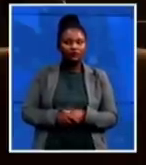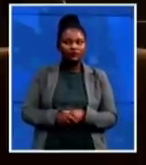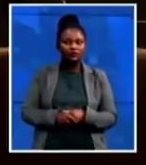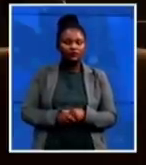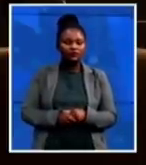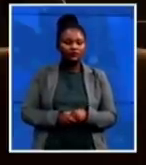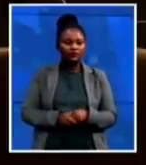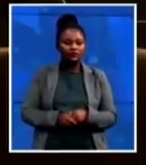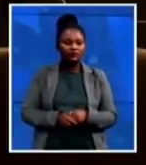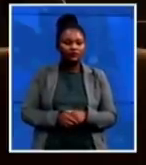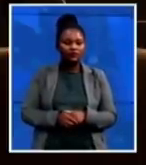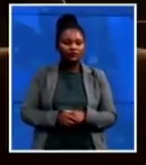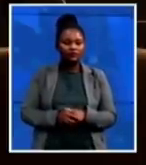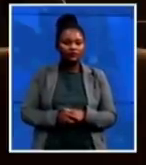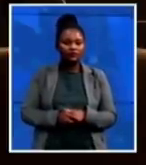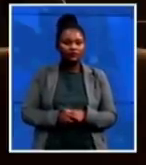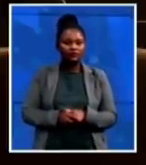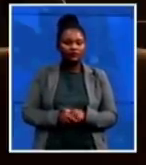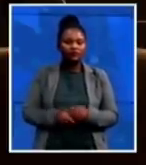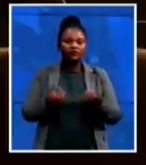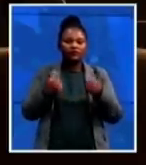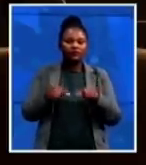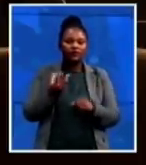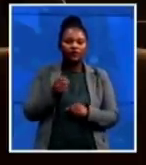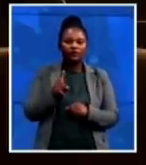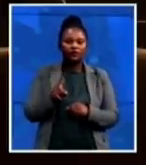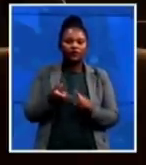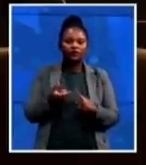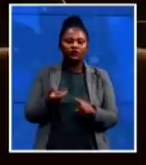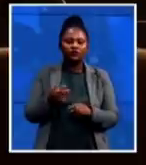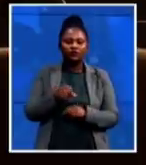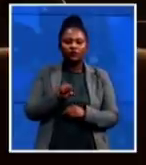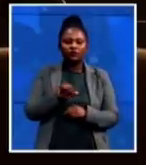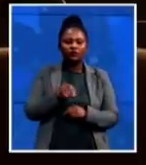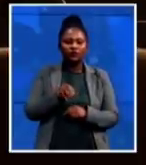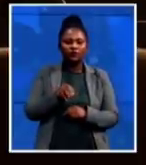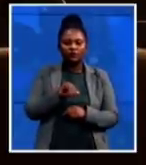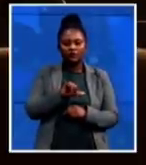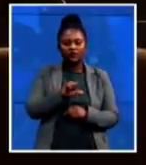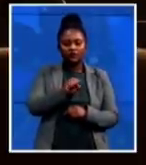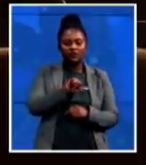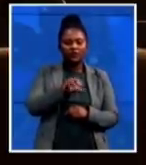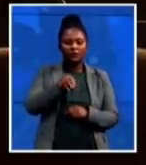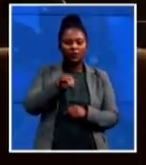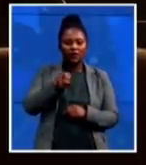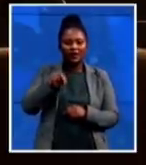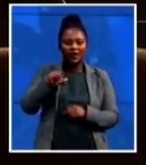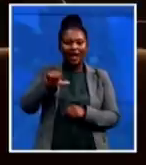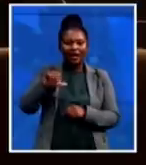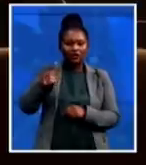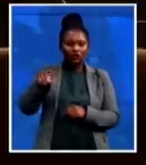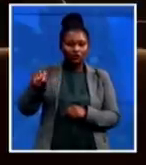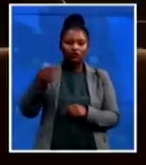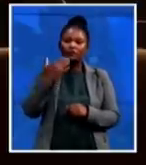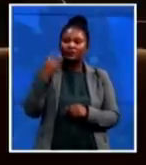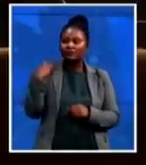Then there's a question as well from Suman Naidu. Can the minister confirm the intention to make the